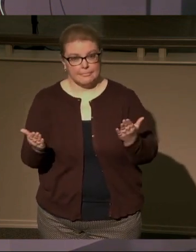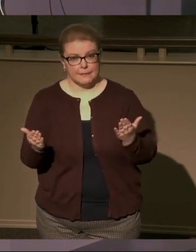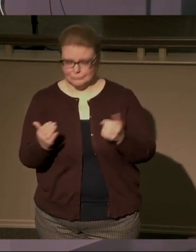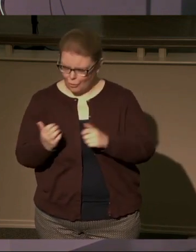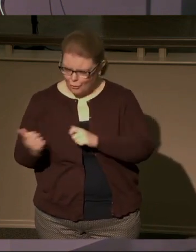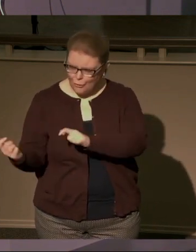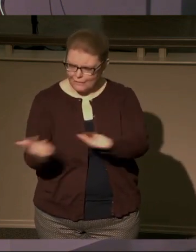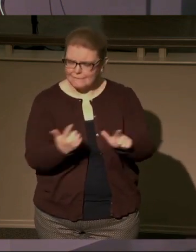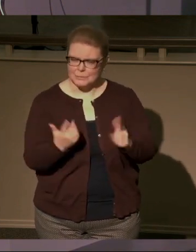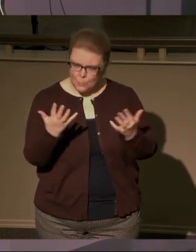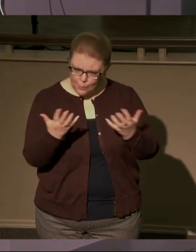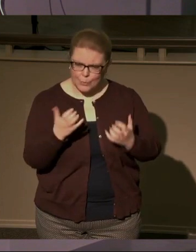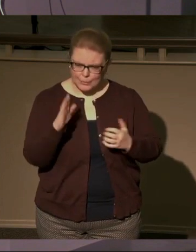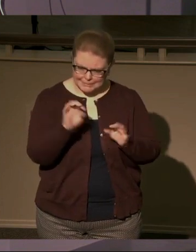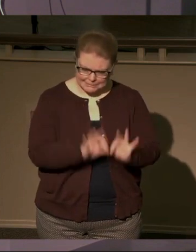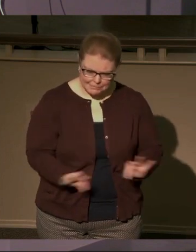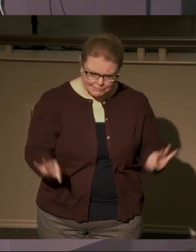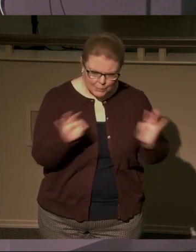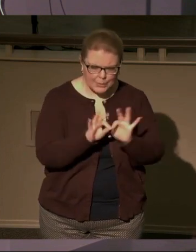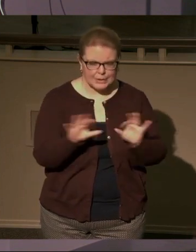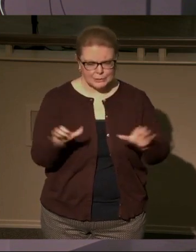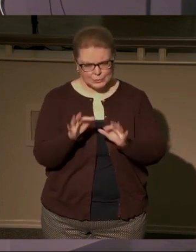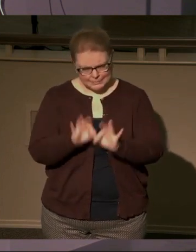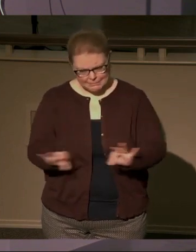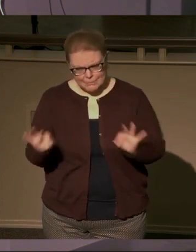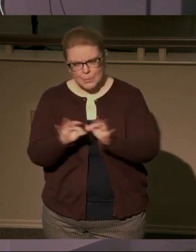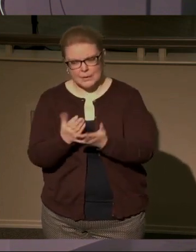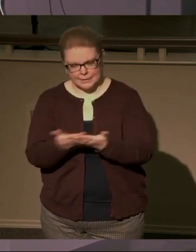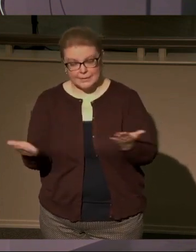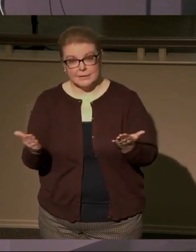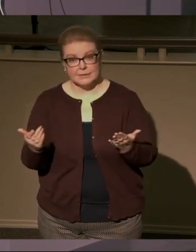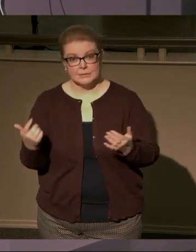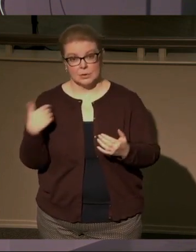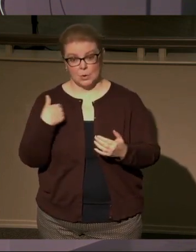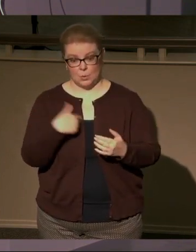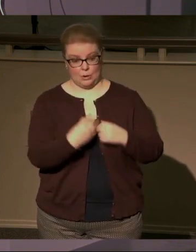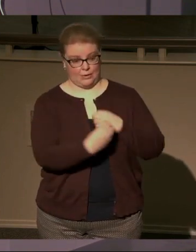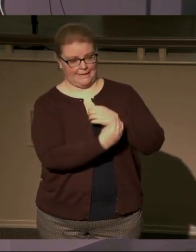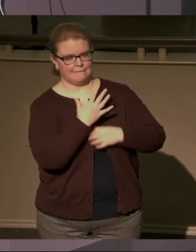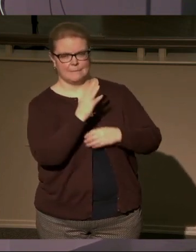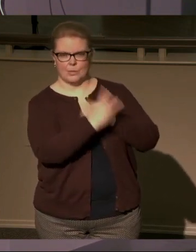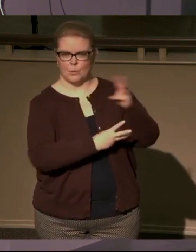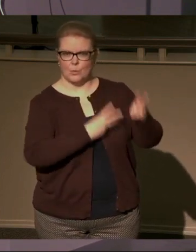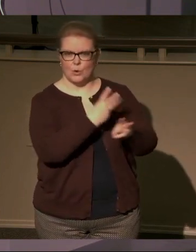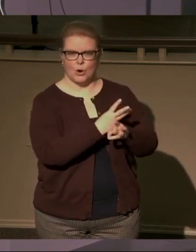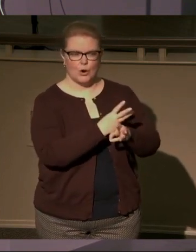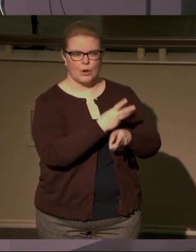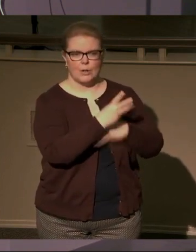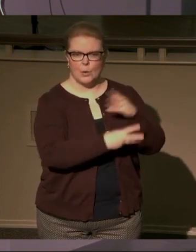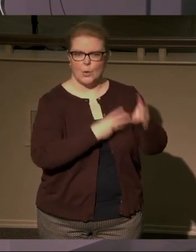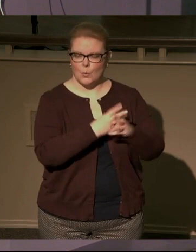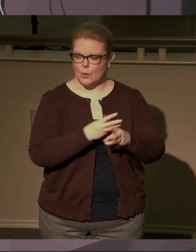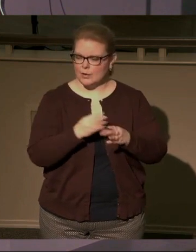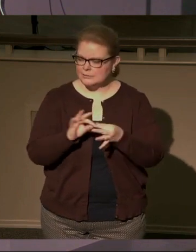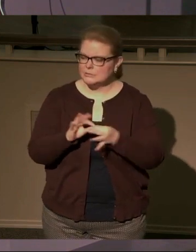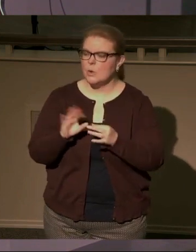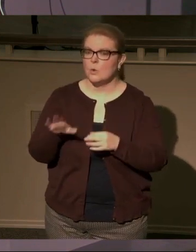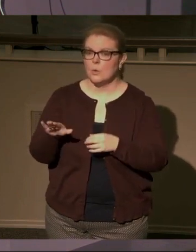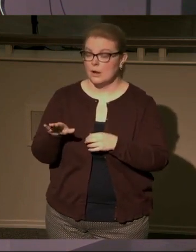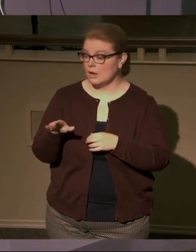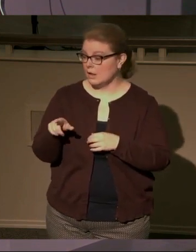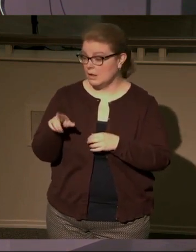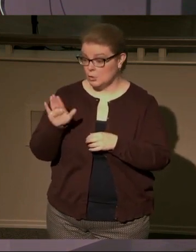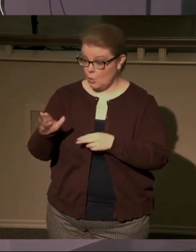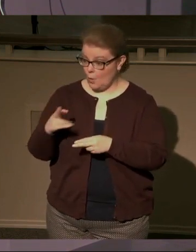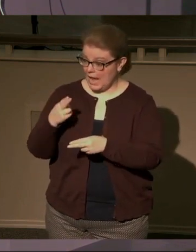be important, and we want to do important things. And we're influenced by our world that says, listen, if they don't know your name, if you don't get